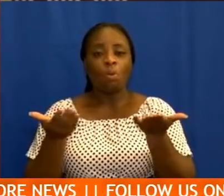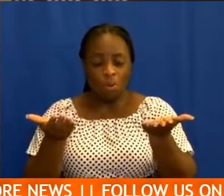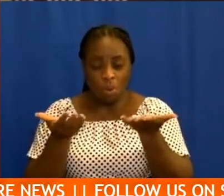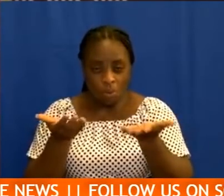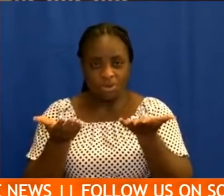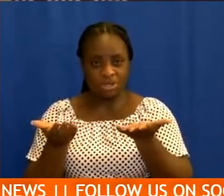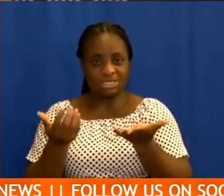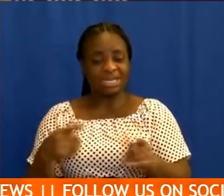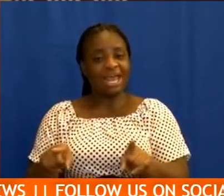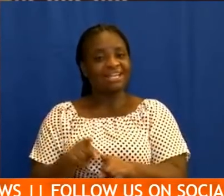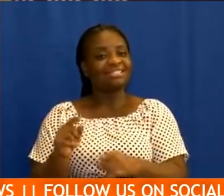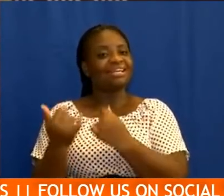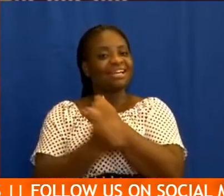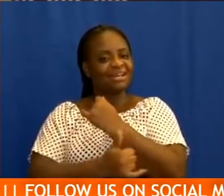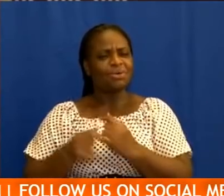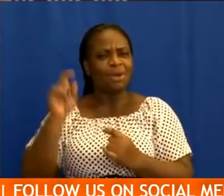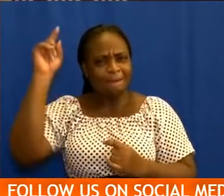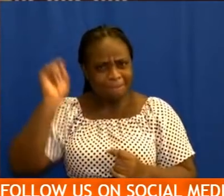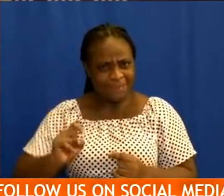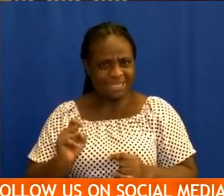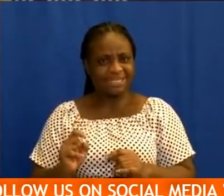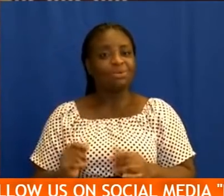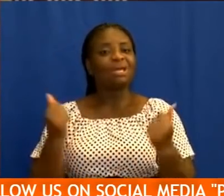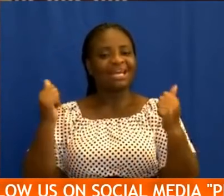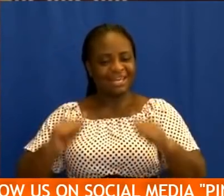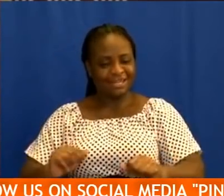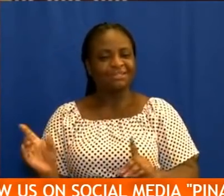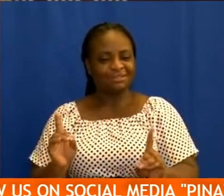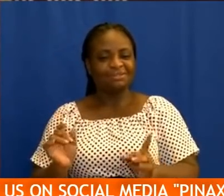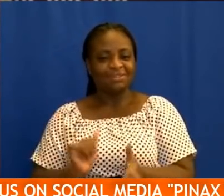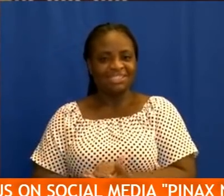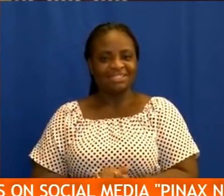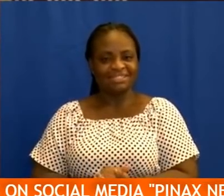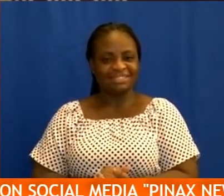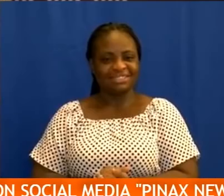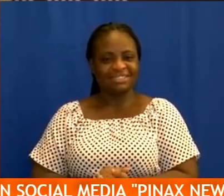is the goal. We can and must reach it.